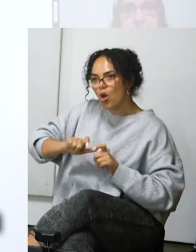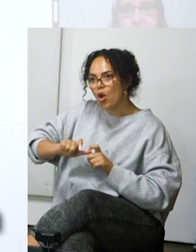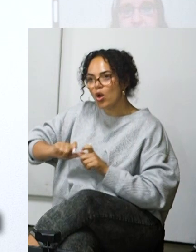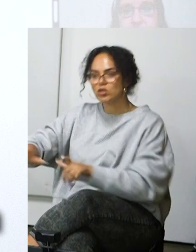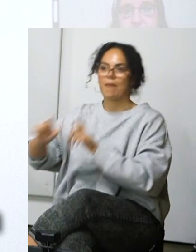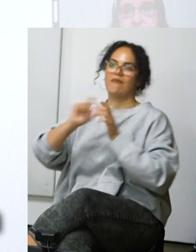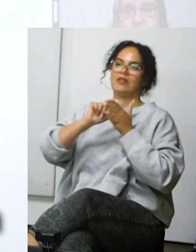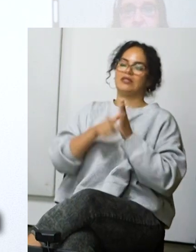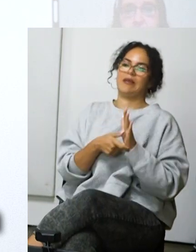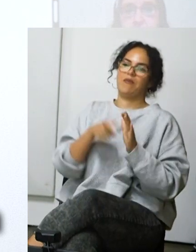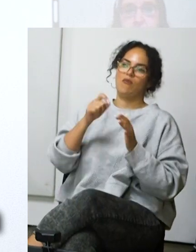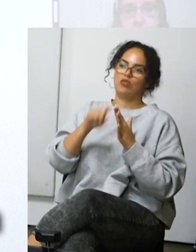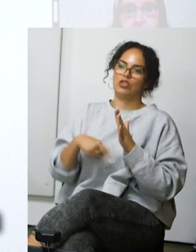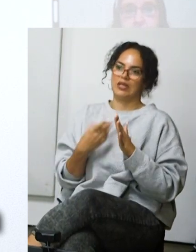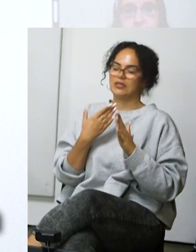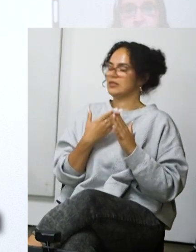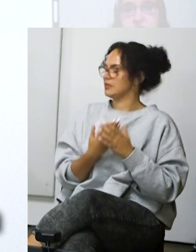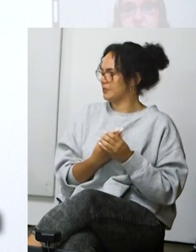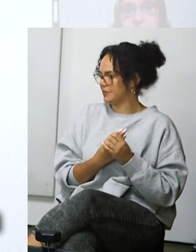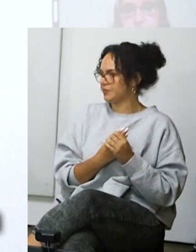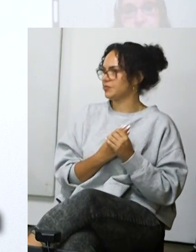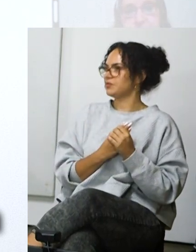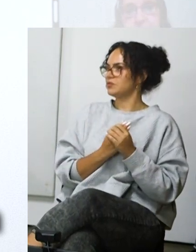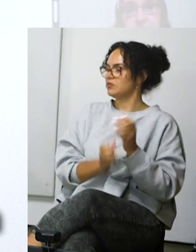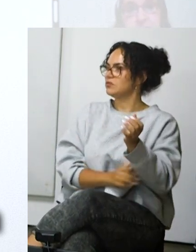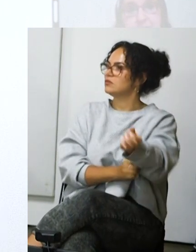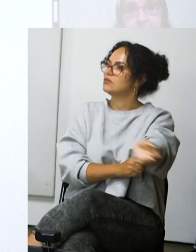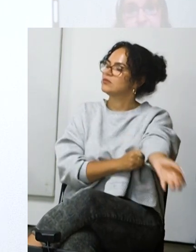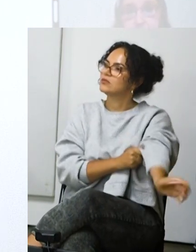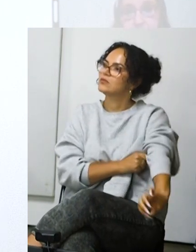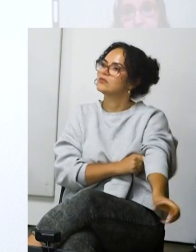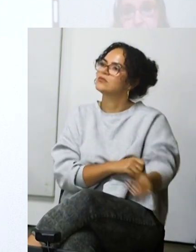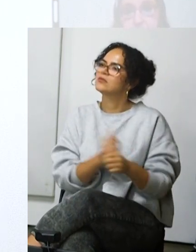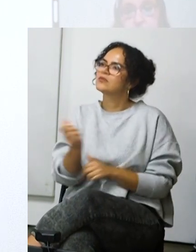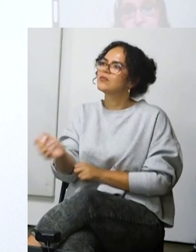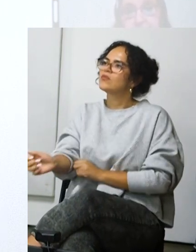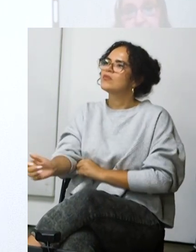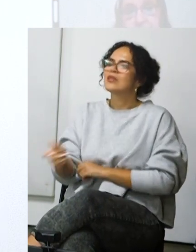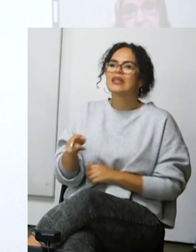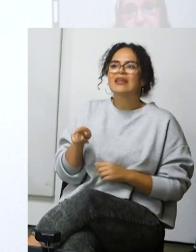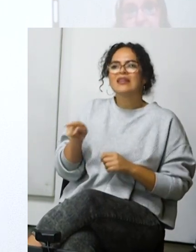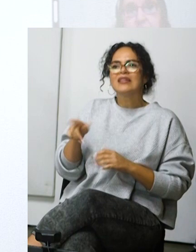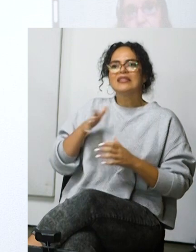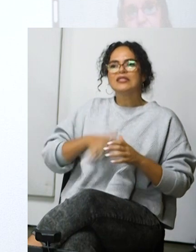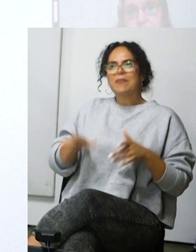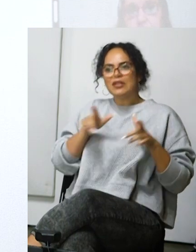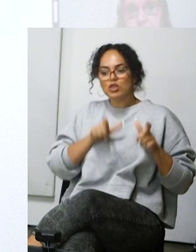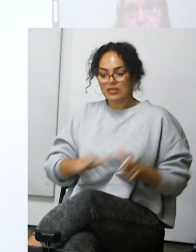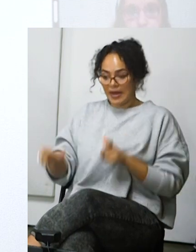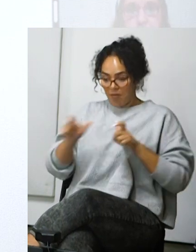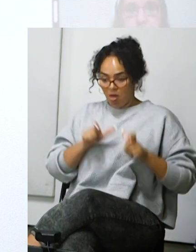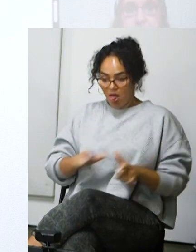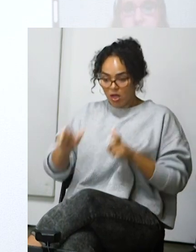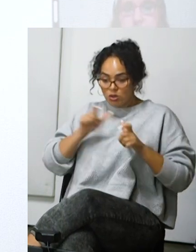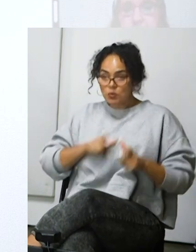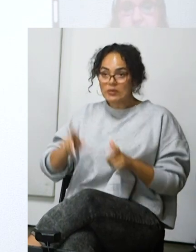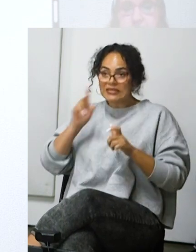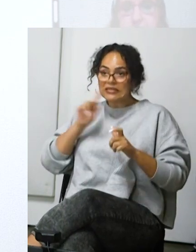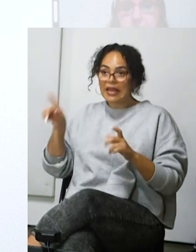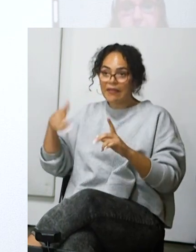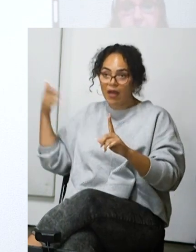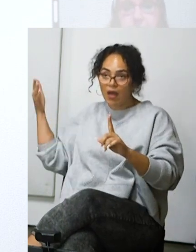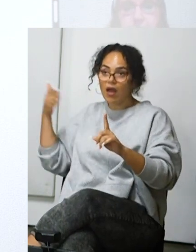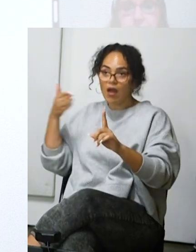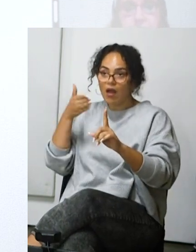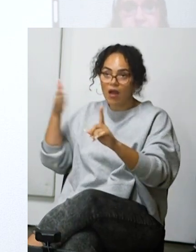disabled-led organizations. Just supporting them to be sustainable so that we can actually see that long-term progress that we